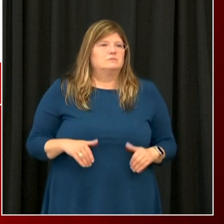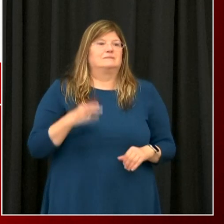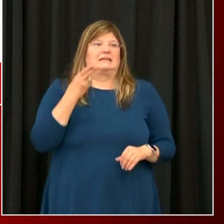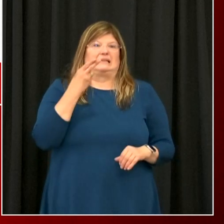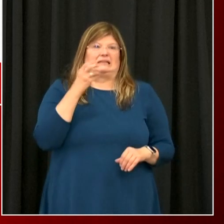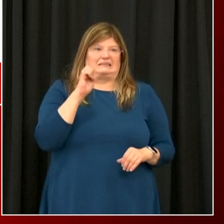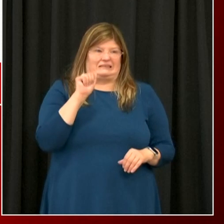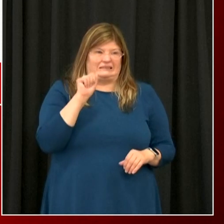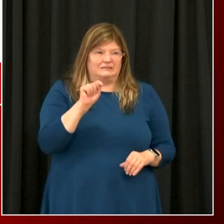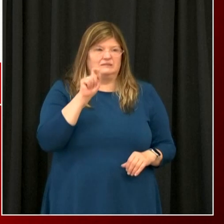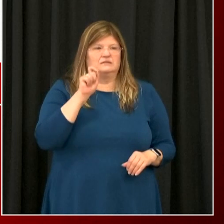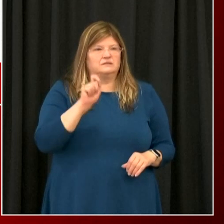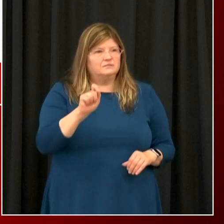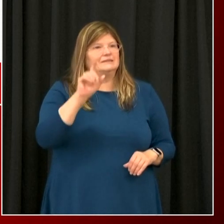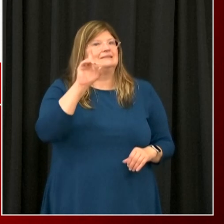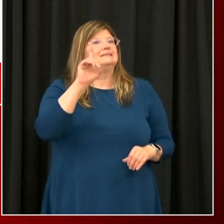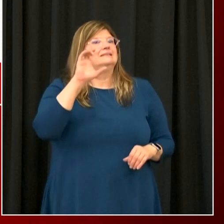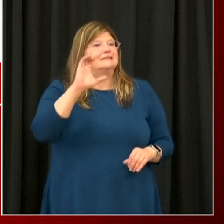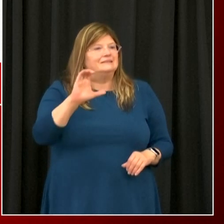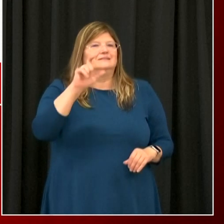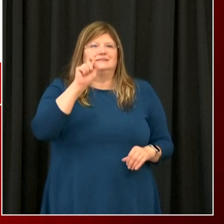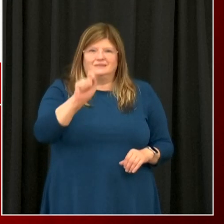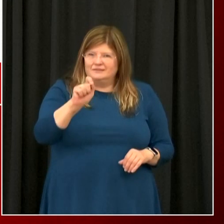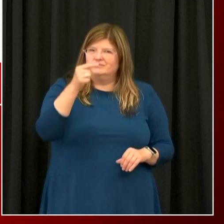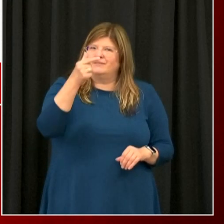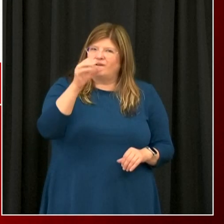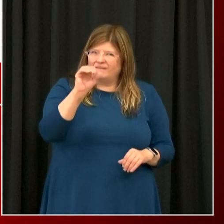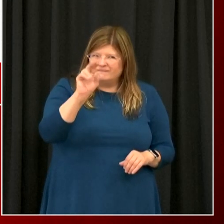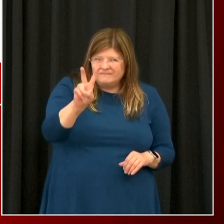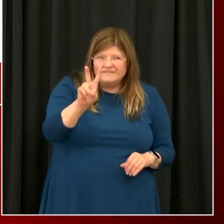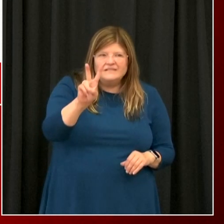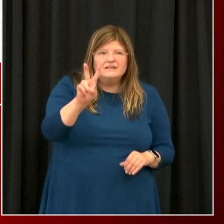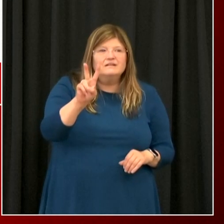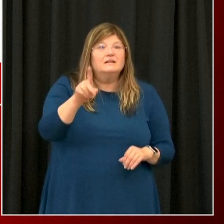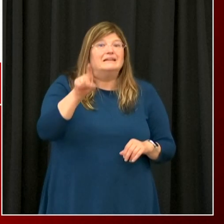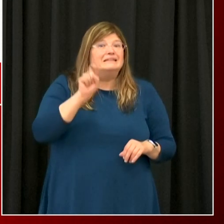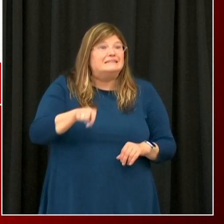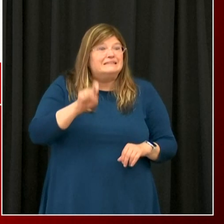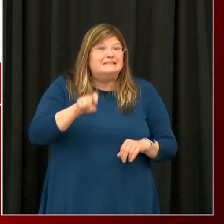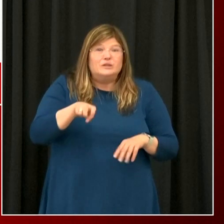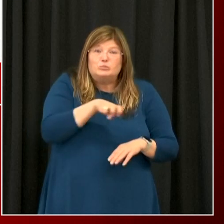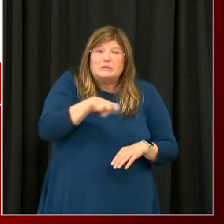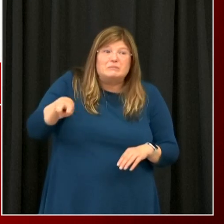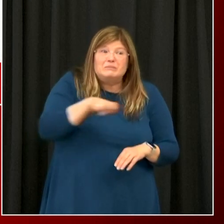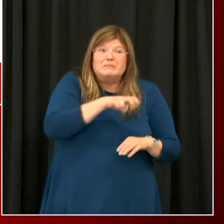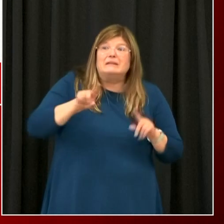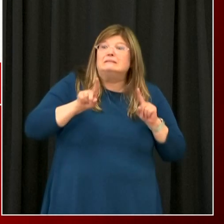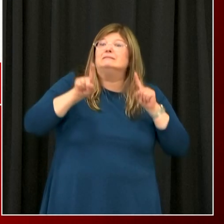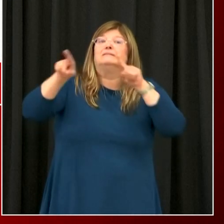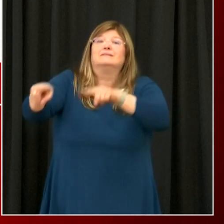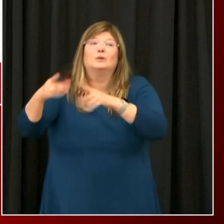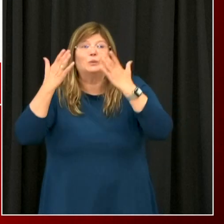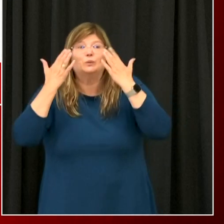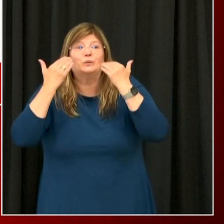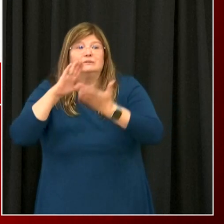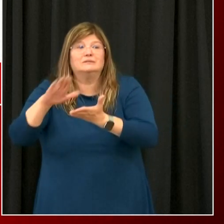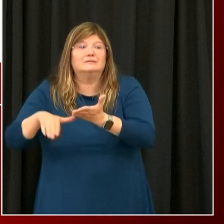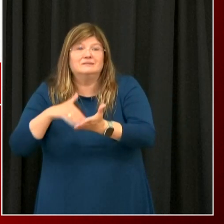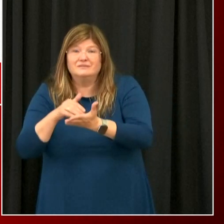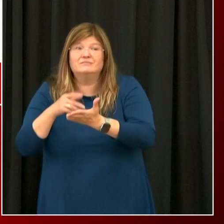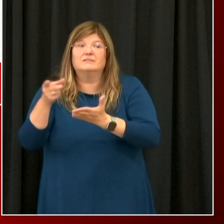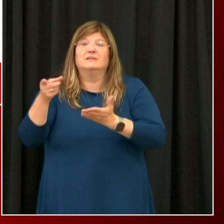Heat.dc.gov, and if you would like to request transportation to a cooling center for a person experiencing homelessness, you can